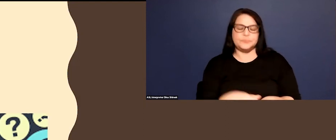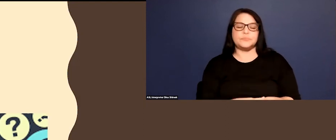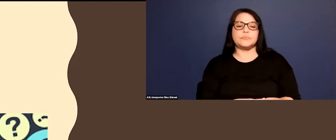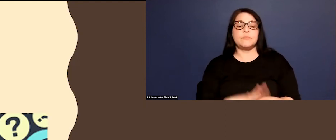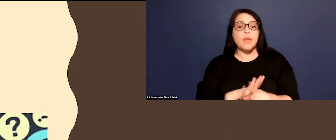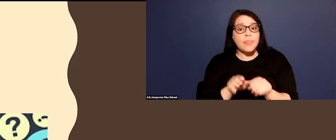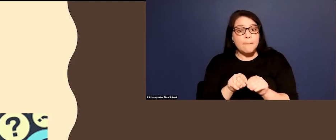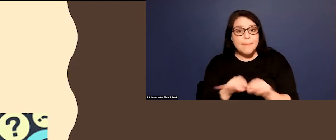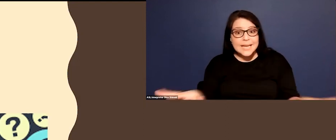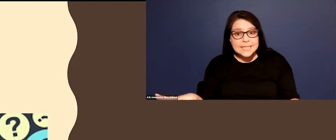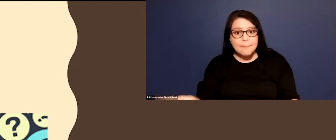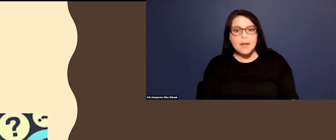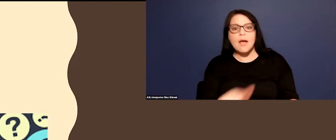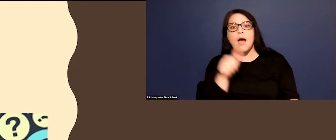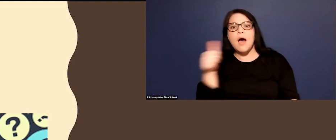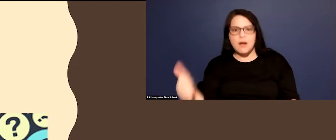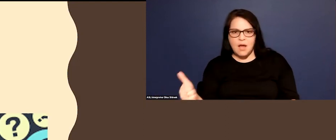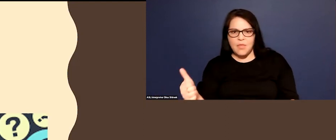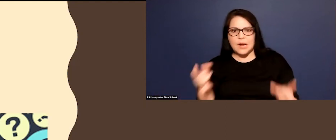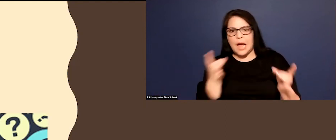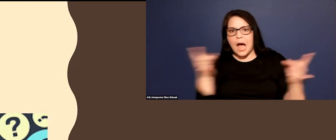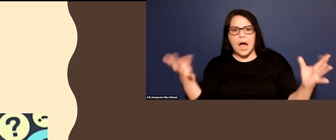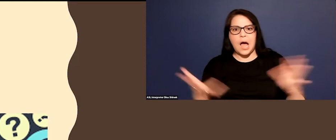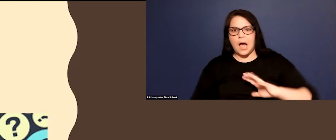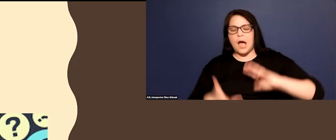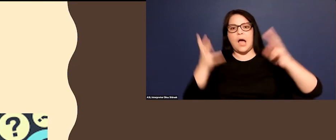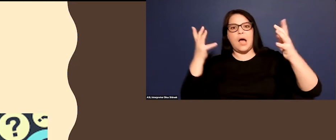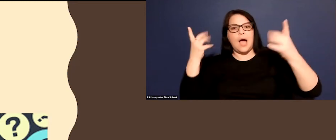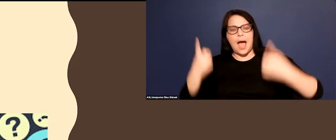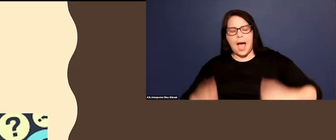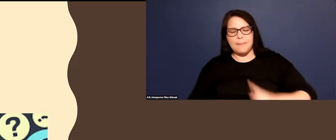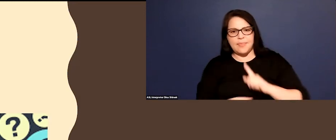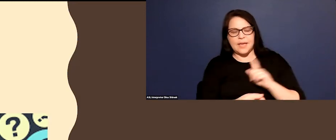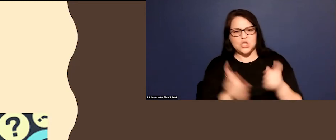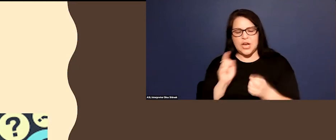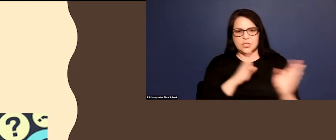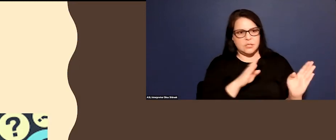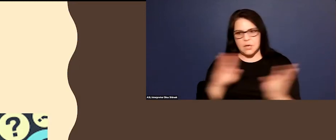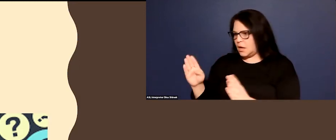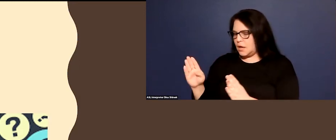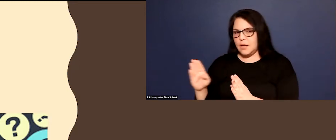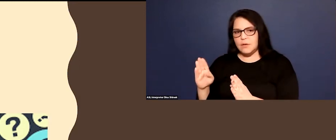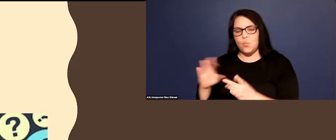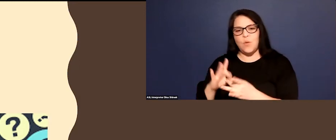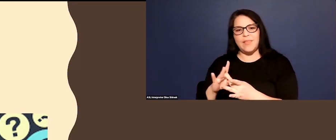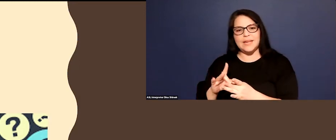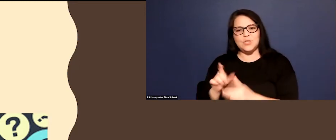pandemic is another one of these big paradigm shifting events for people with